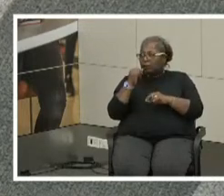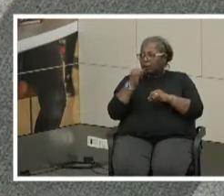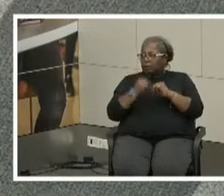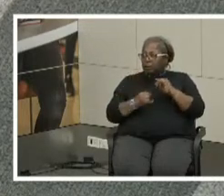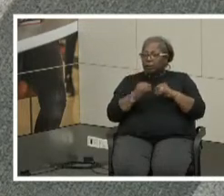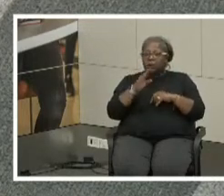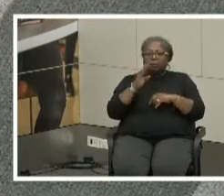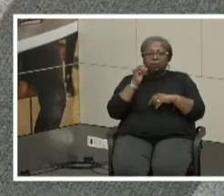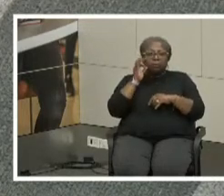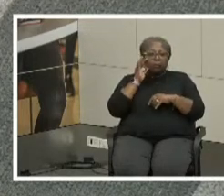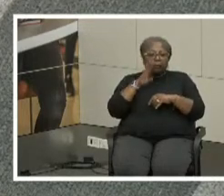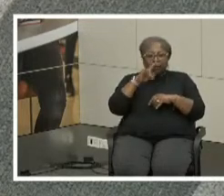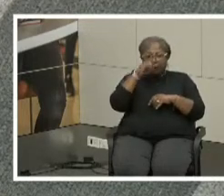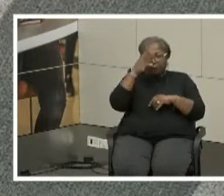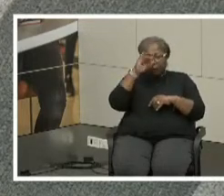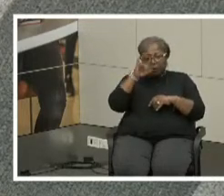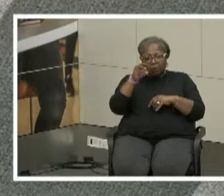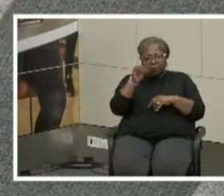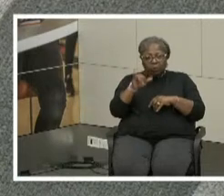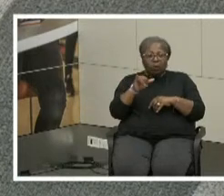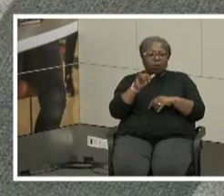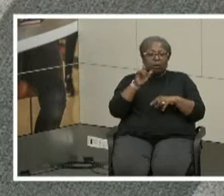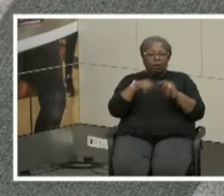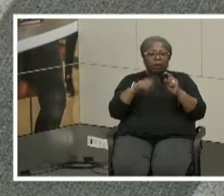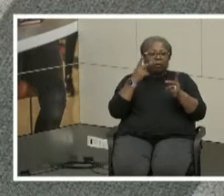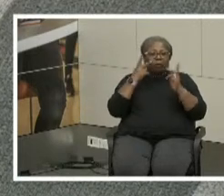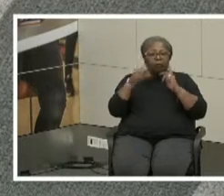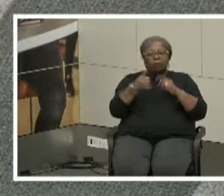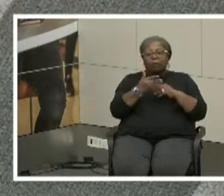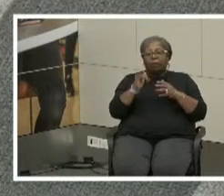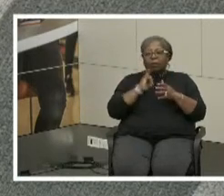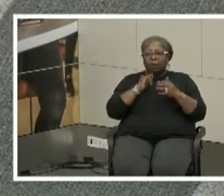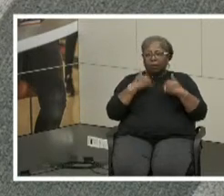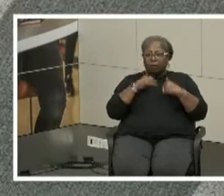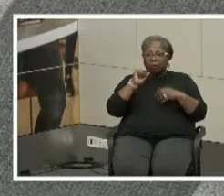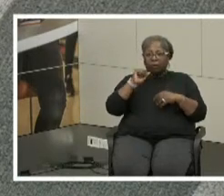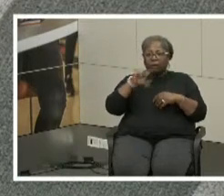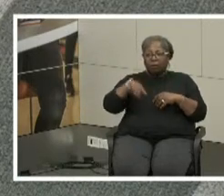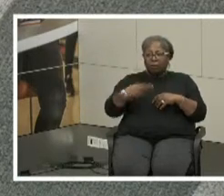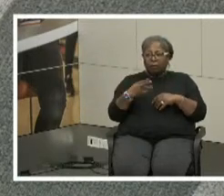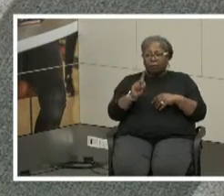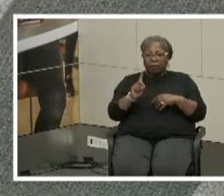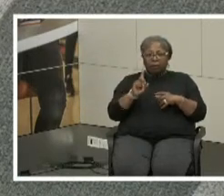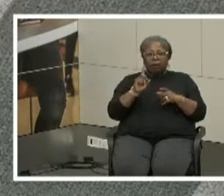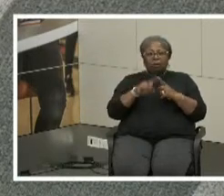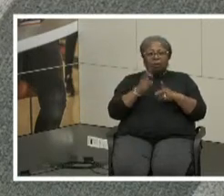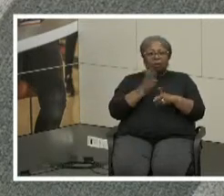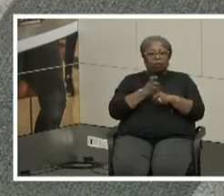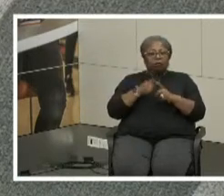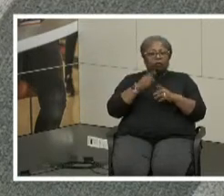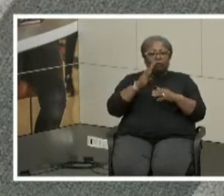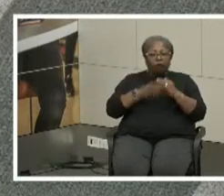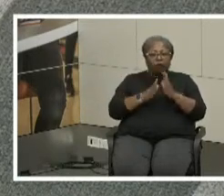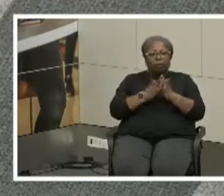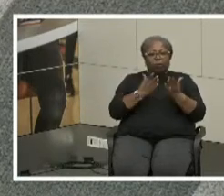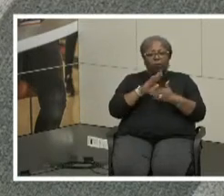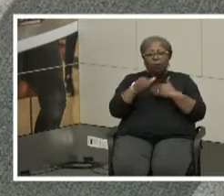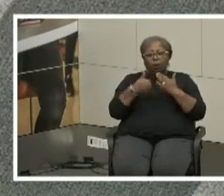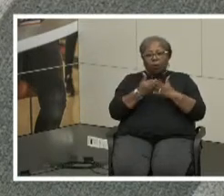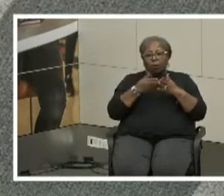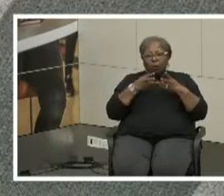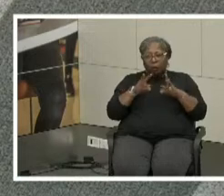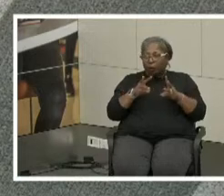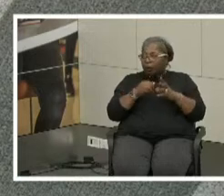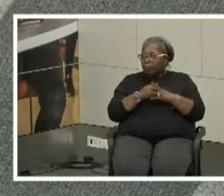beekeeper black boy joy and invisible another thing is that I have ADHD so it's harder to finish a book all the way